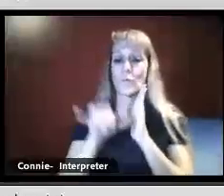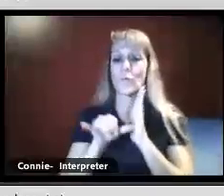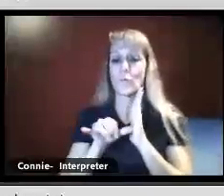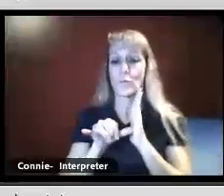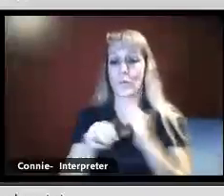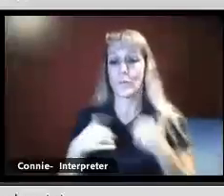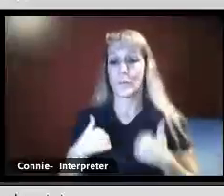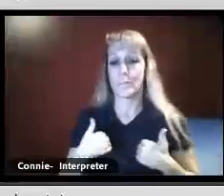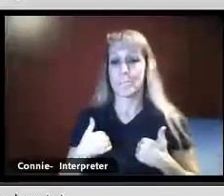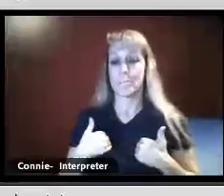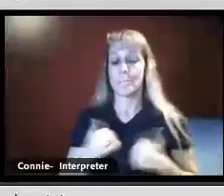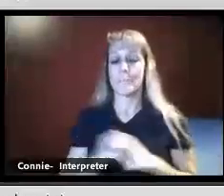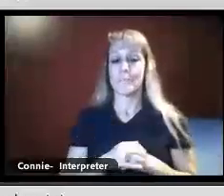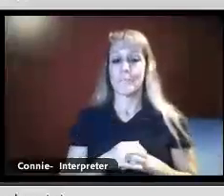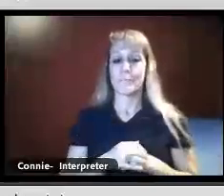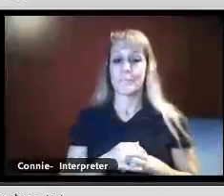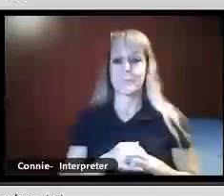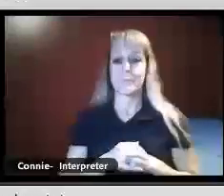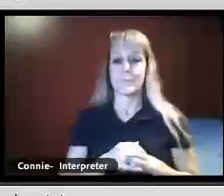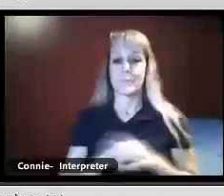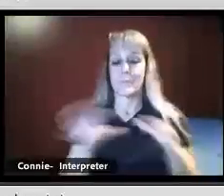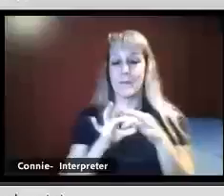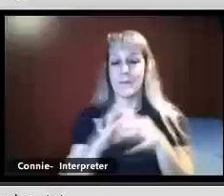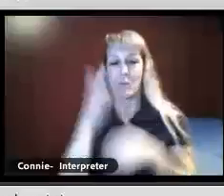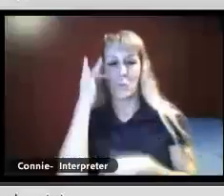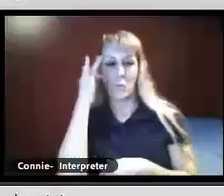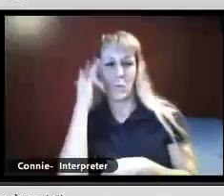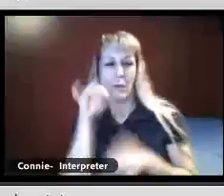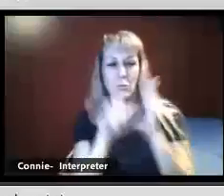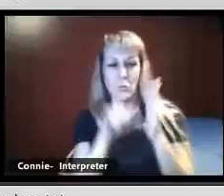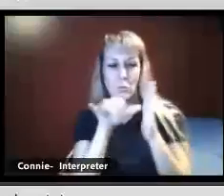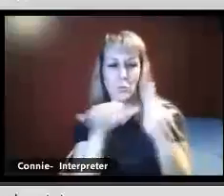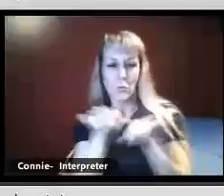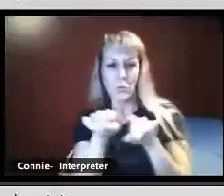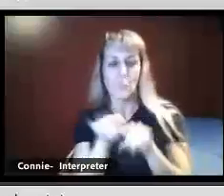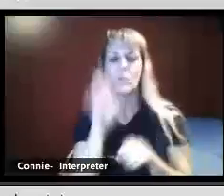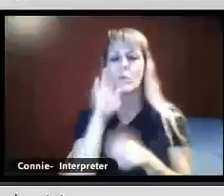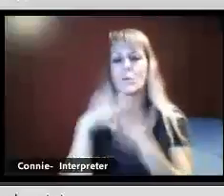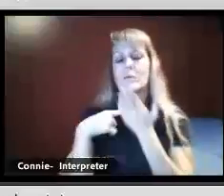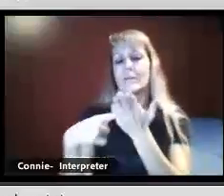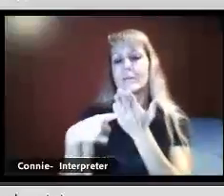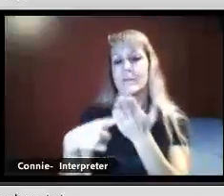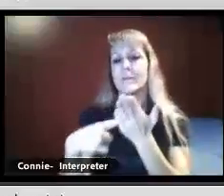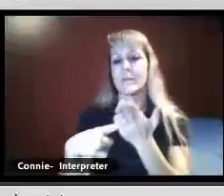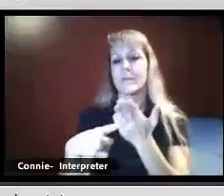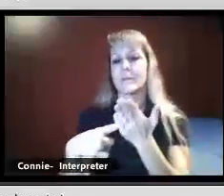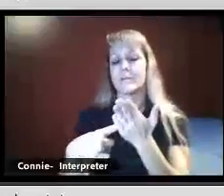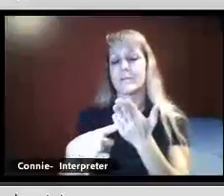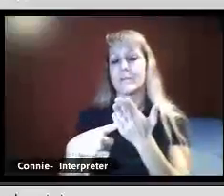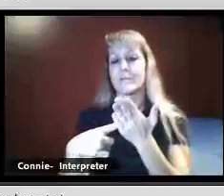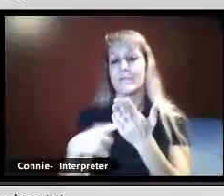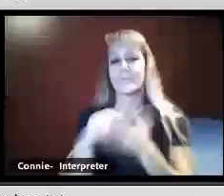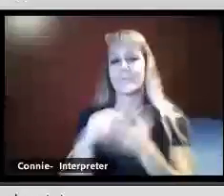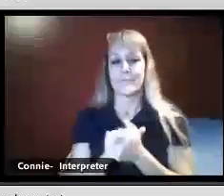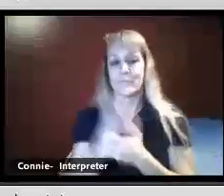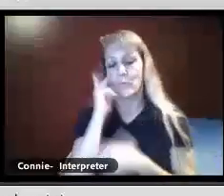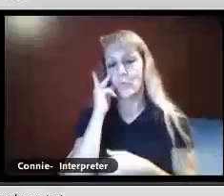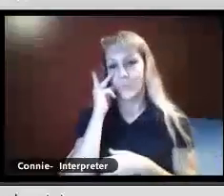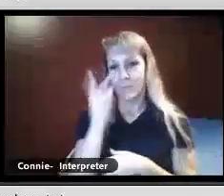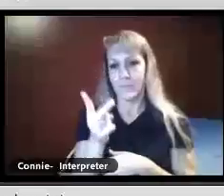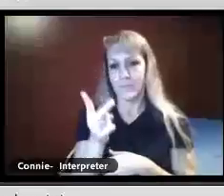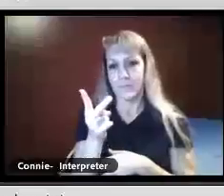I say in my link here, why YouTube too? We'll discuss what we have discussed, and let me take you there so you can see what it is that